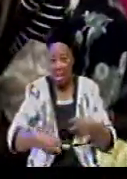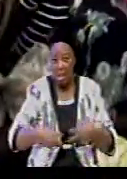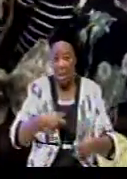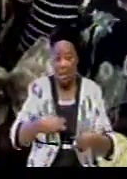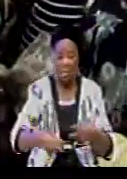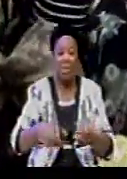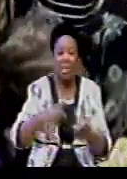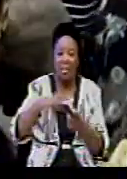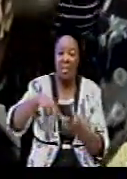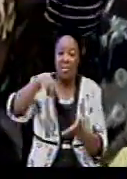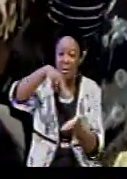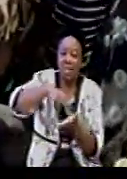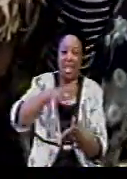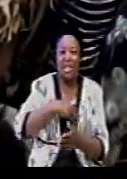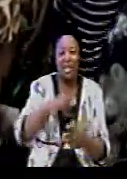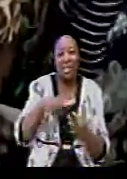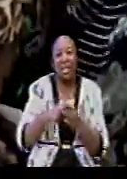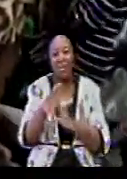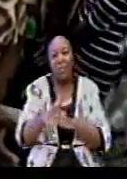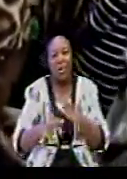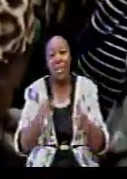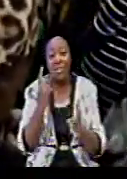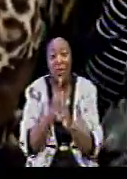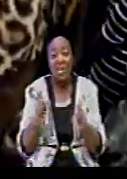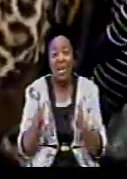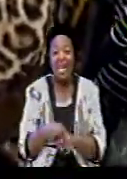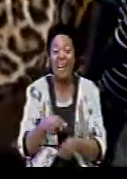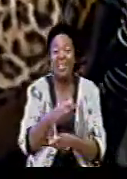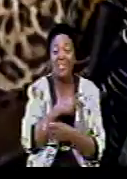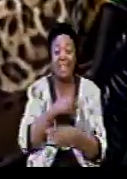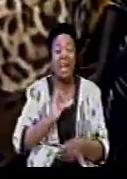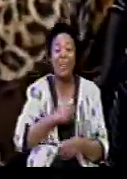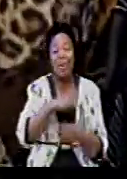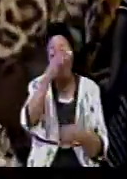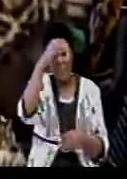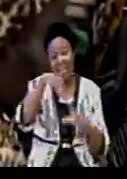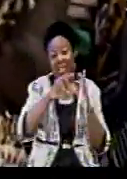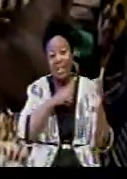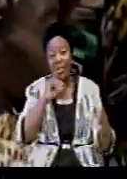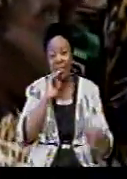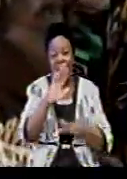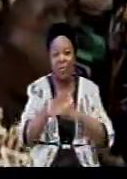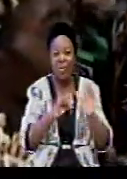Online people, say it where you are. I will be all right.